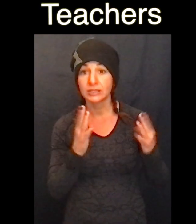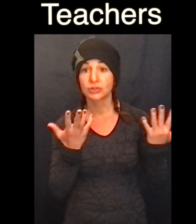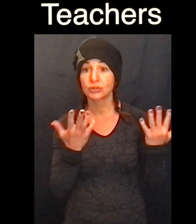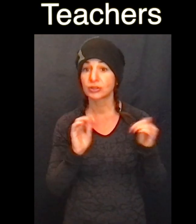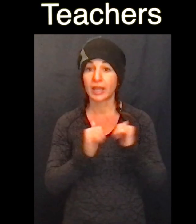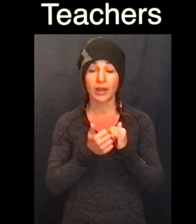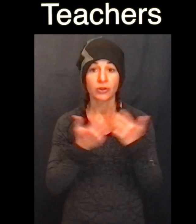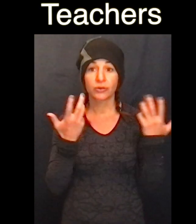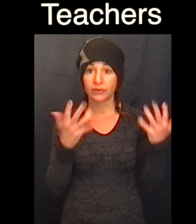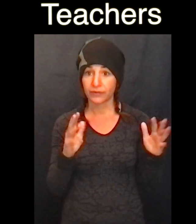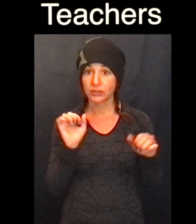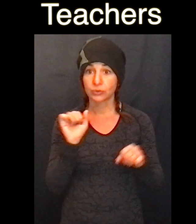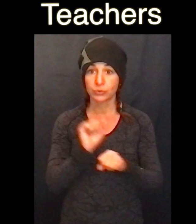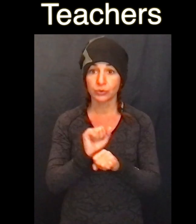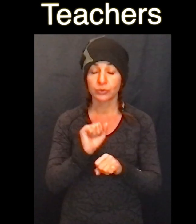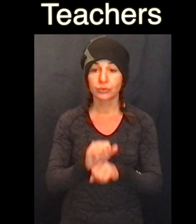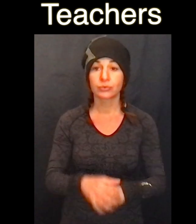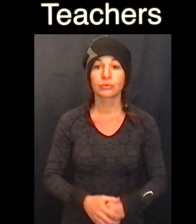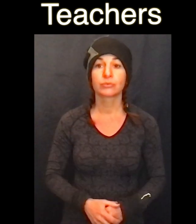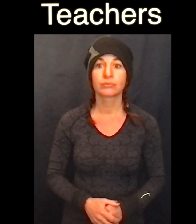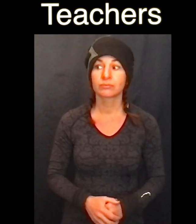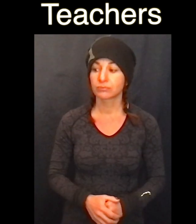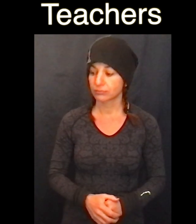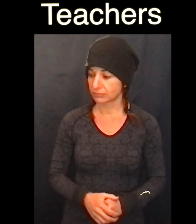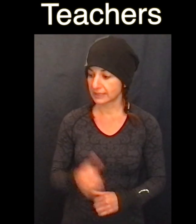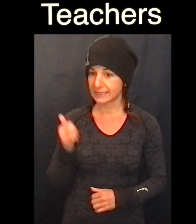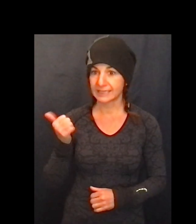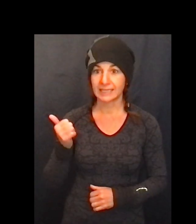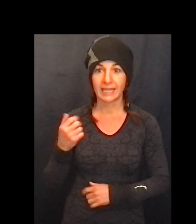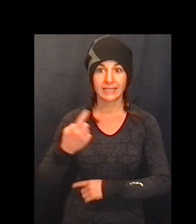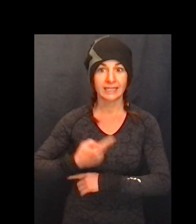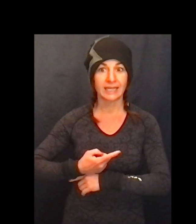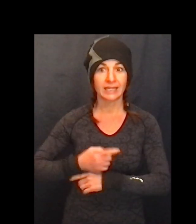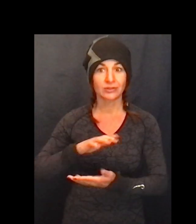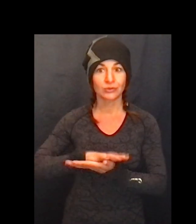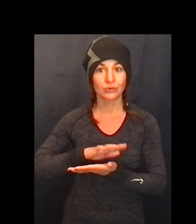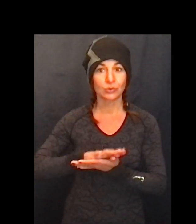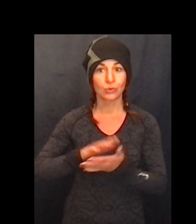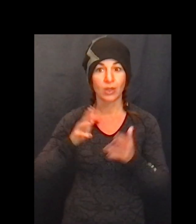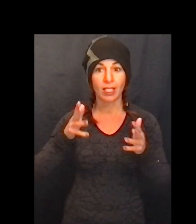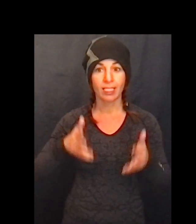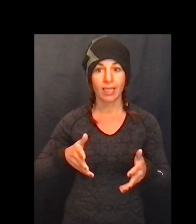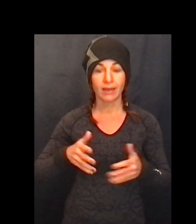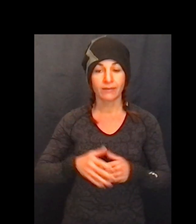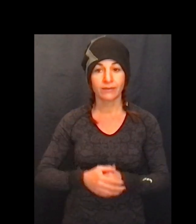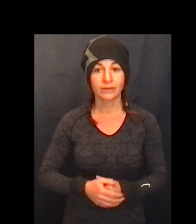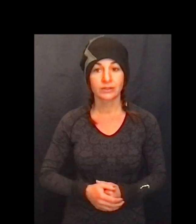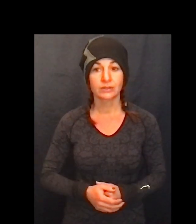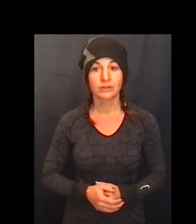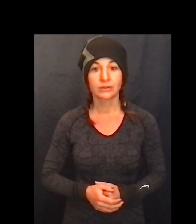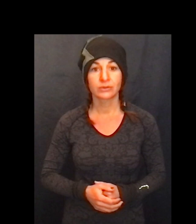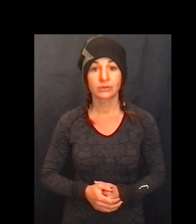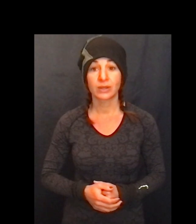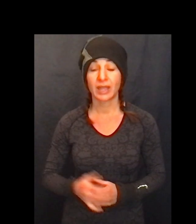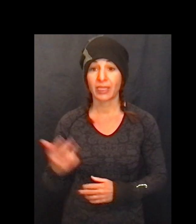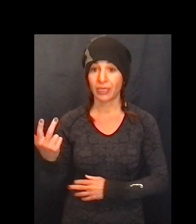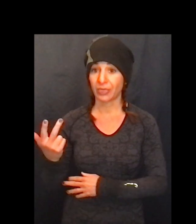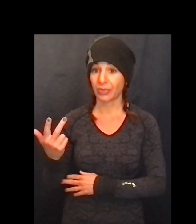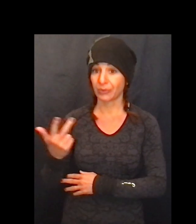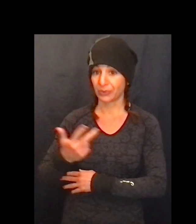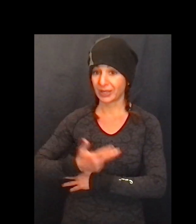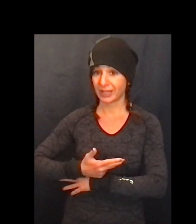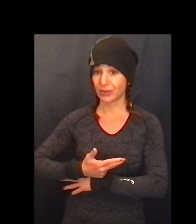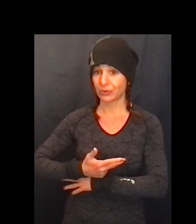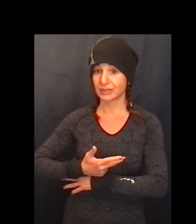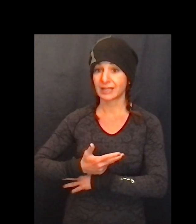to finish. Again, got ten days of school, and really, three of those